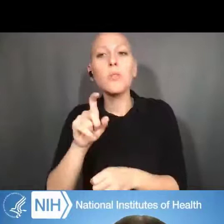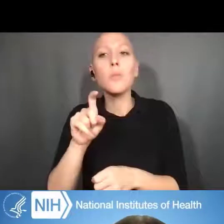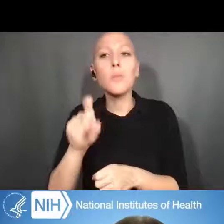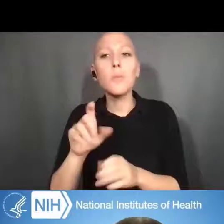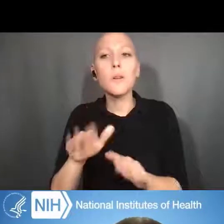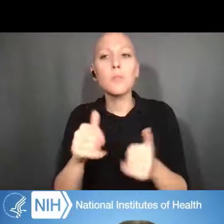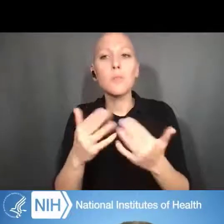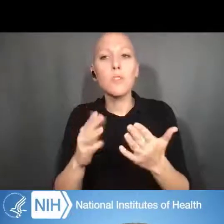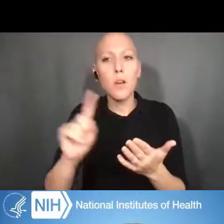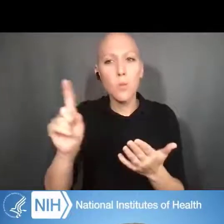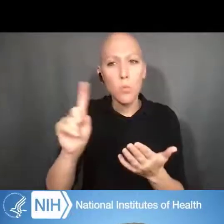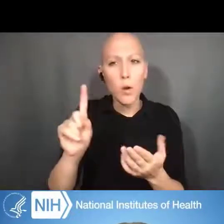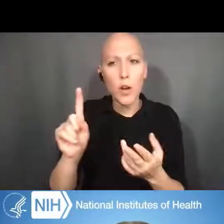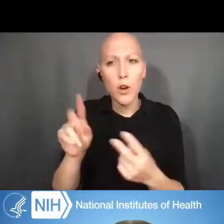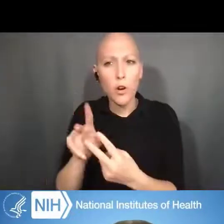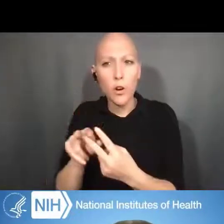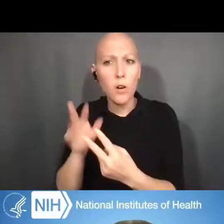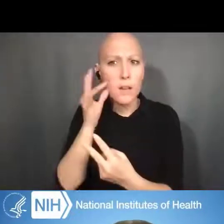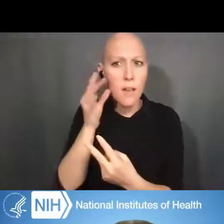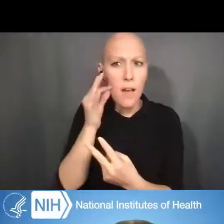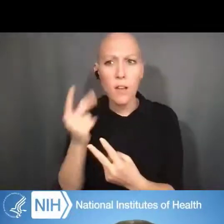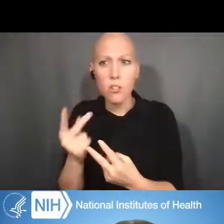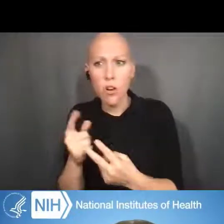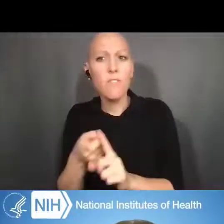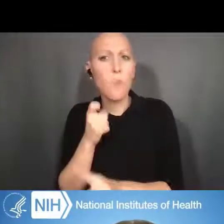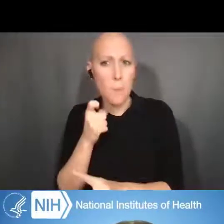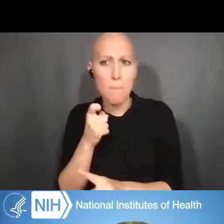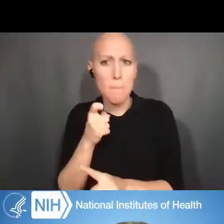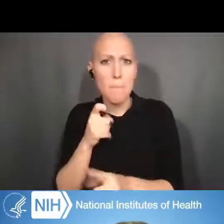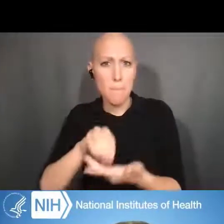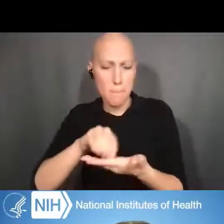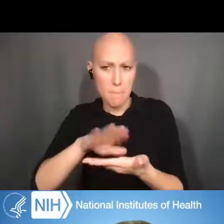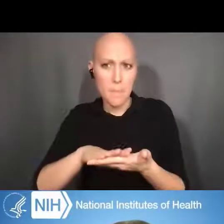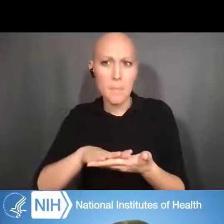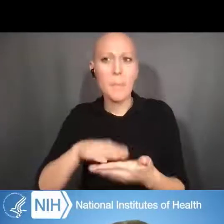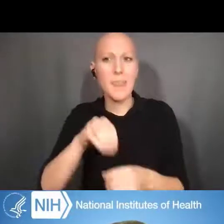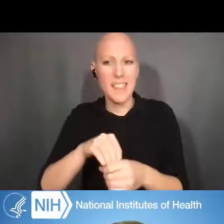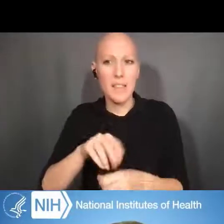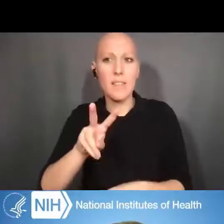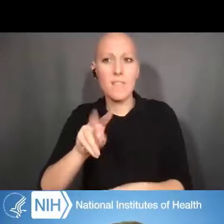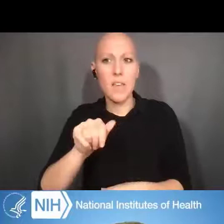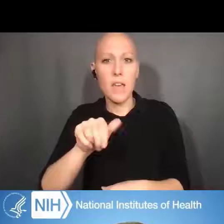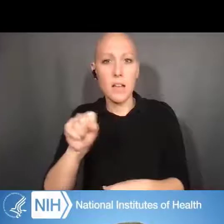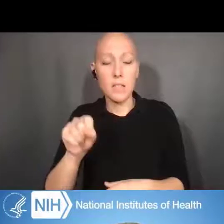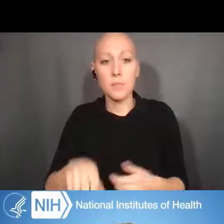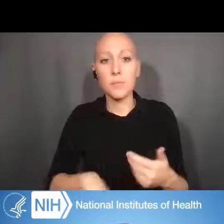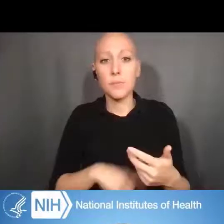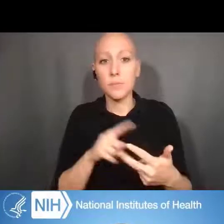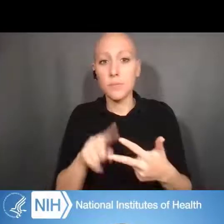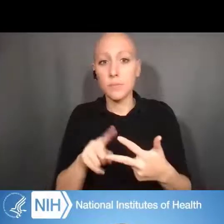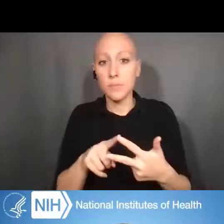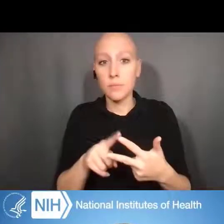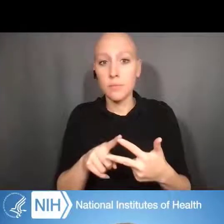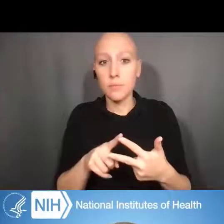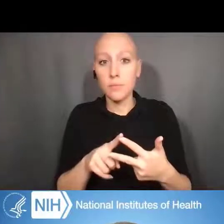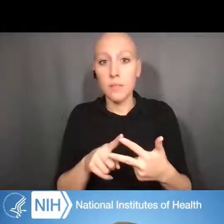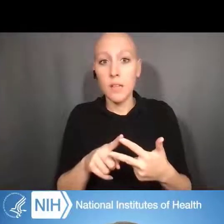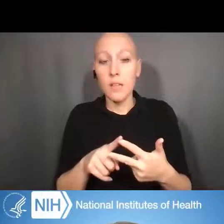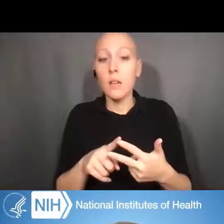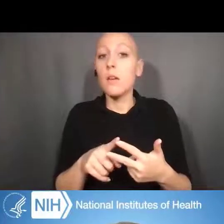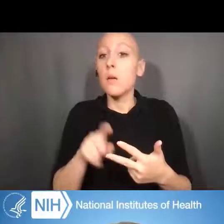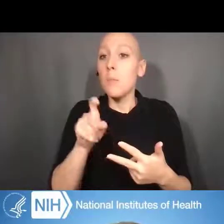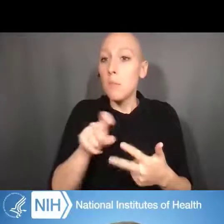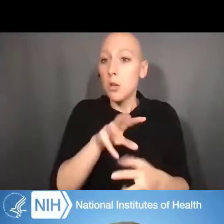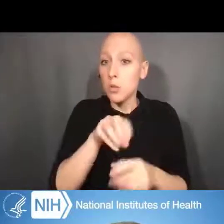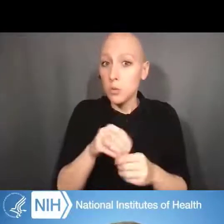VAS. The second criteria that must be addressed is a justification that the species are appropriate for the research